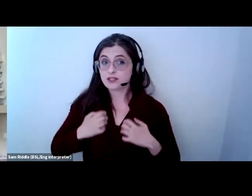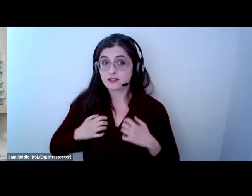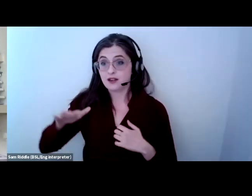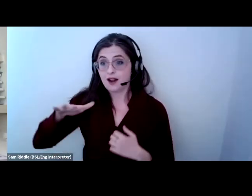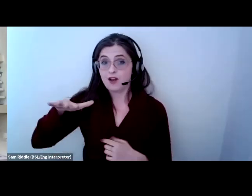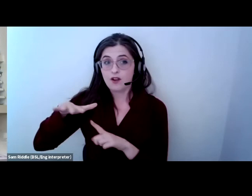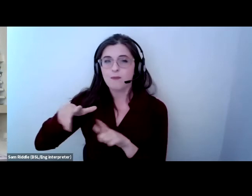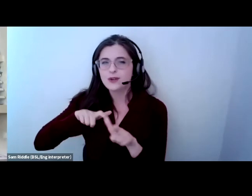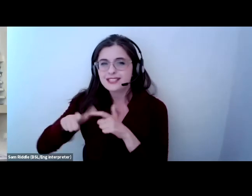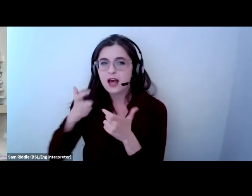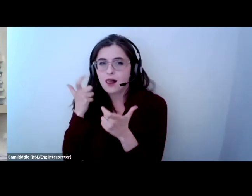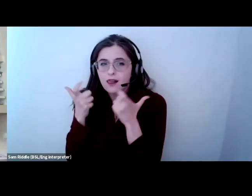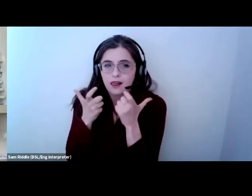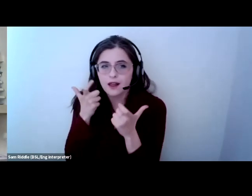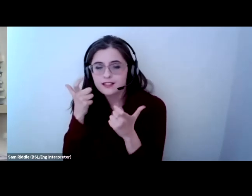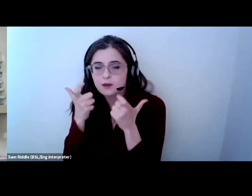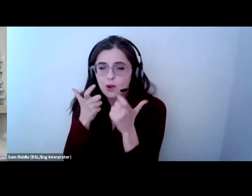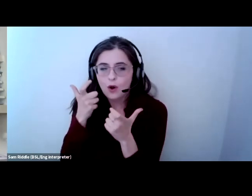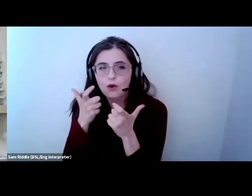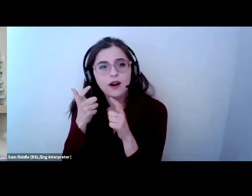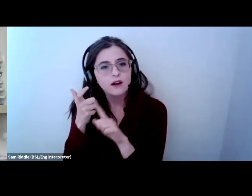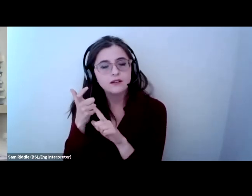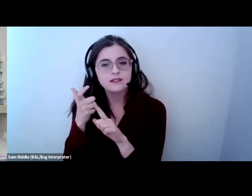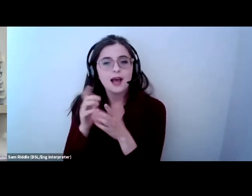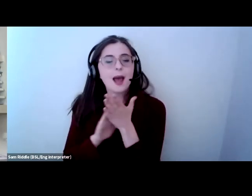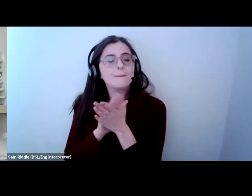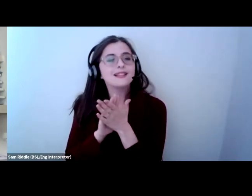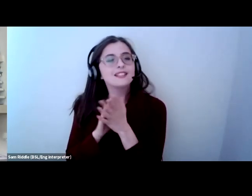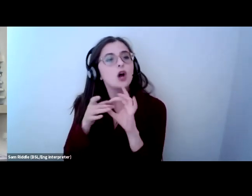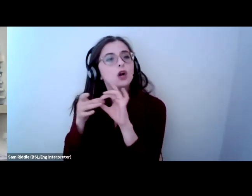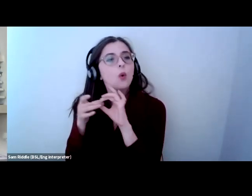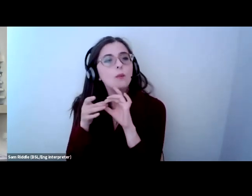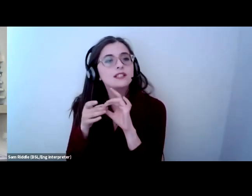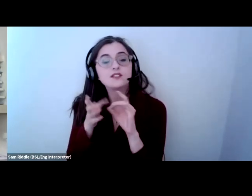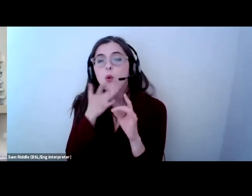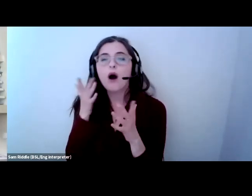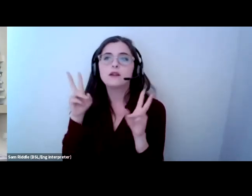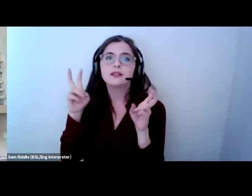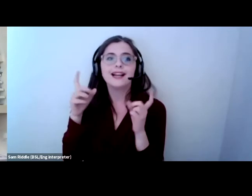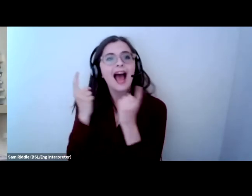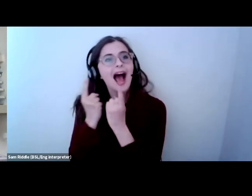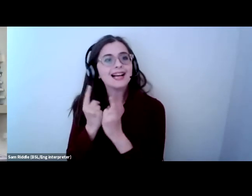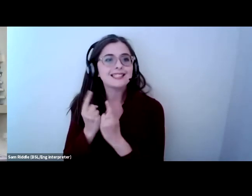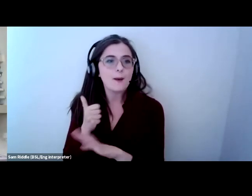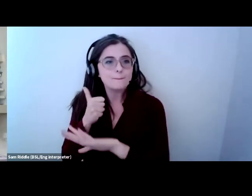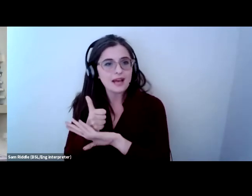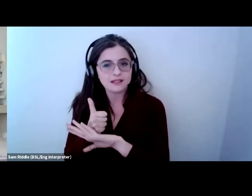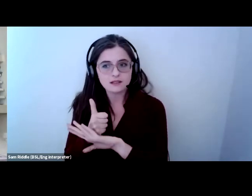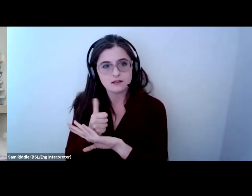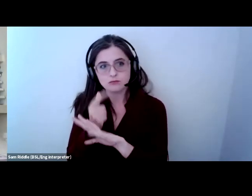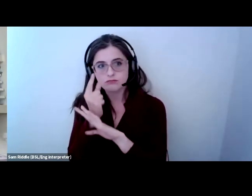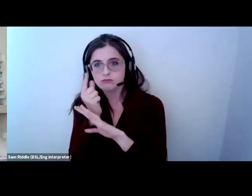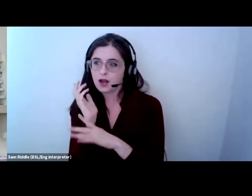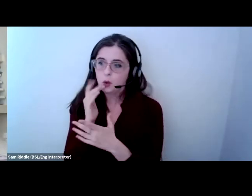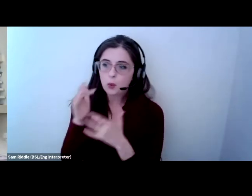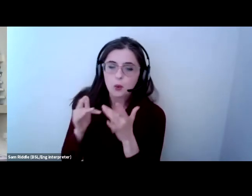for cooperatives that are not asset-based to be entering. So we'll see how that develops in the